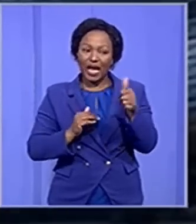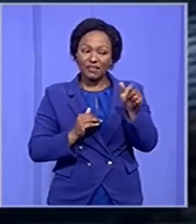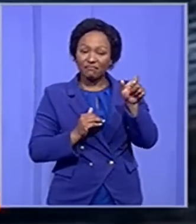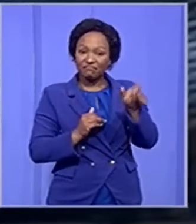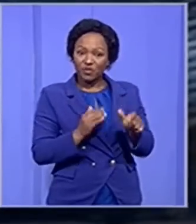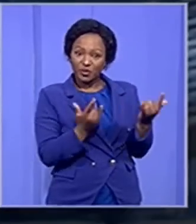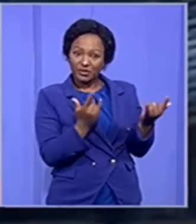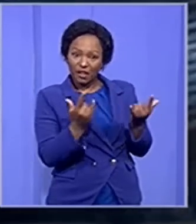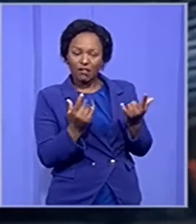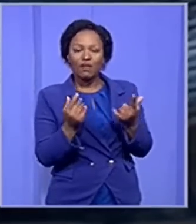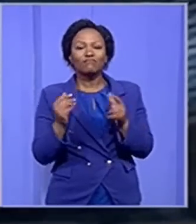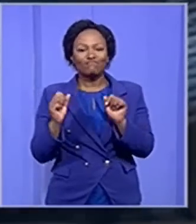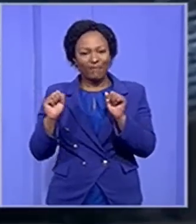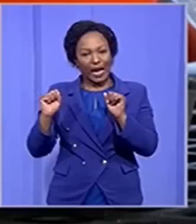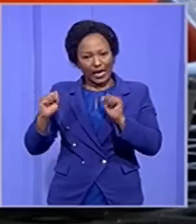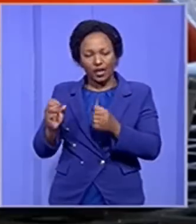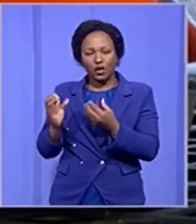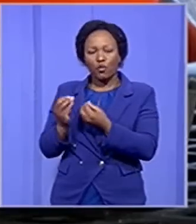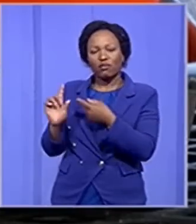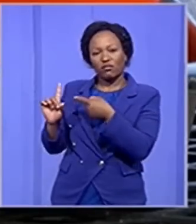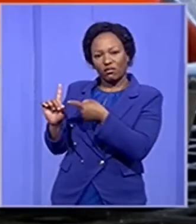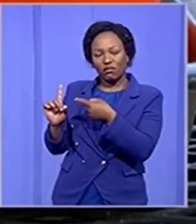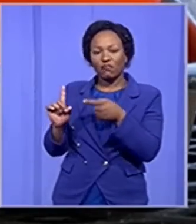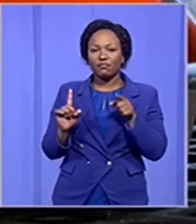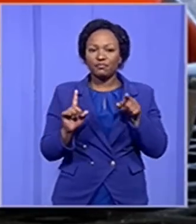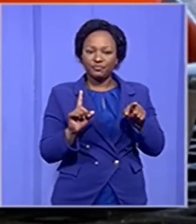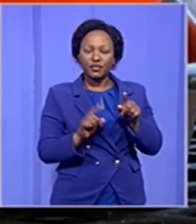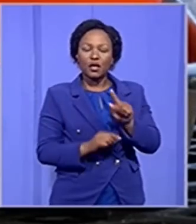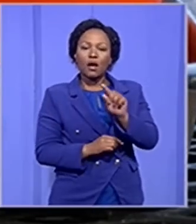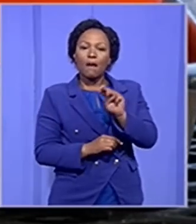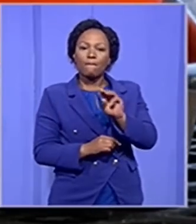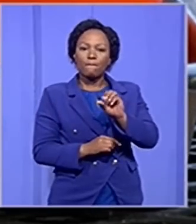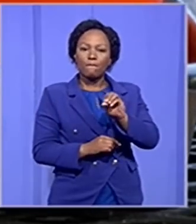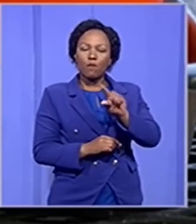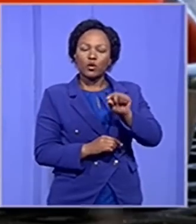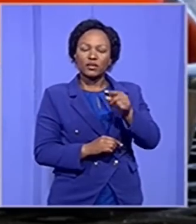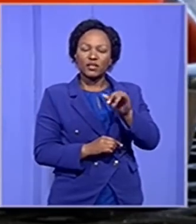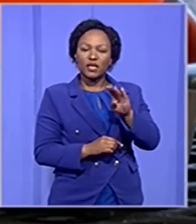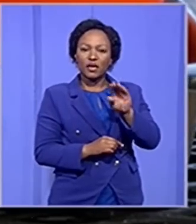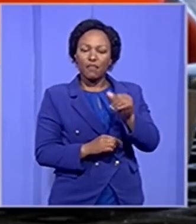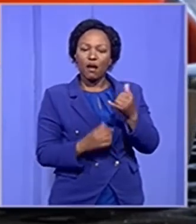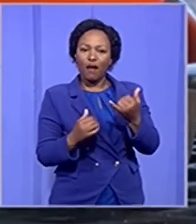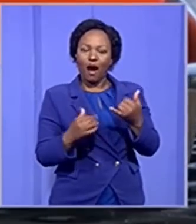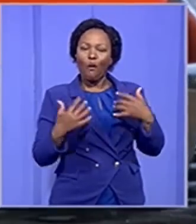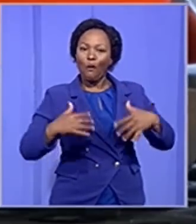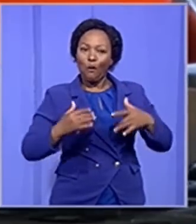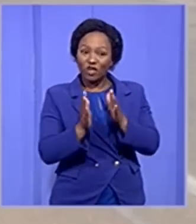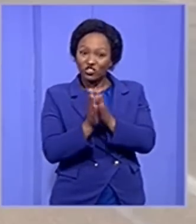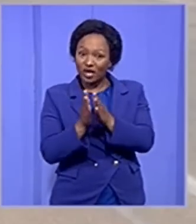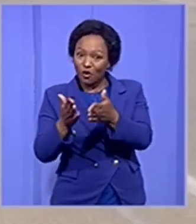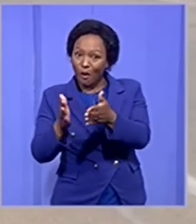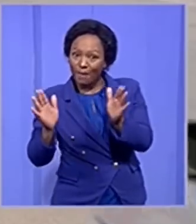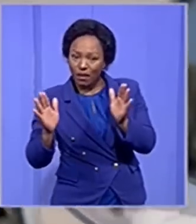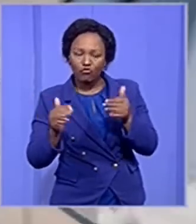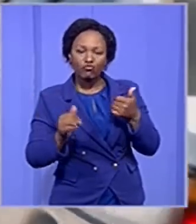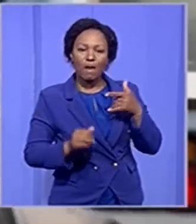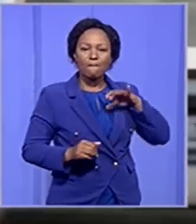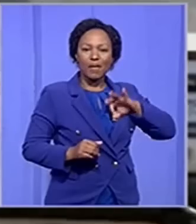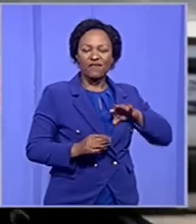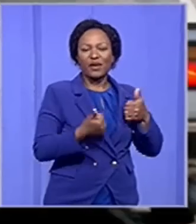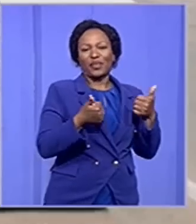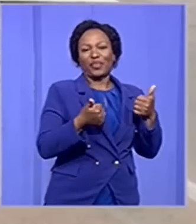le Thabanyekga. Mothiba yo rekisang dijo a re o setse a bone maungo a go bulwa ga kereke. Re leboga